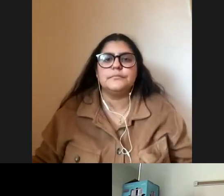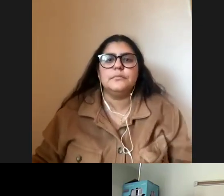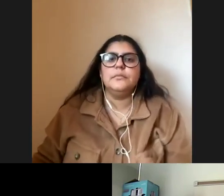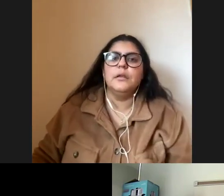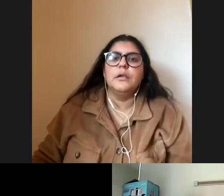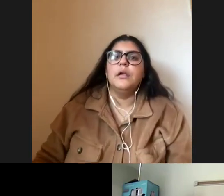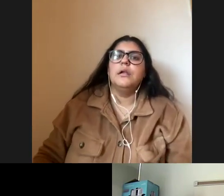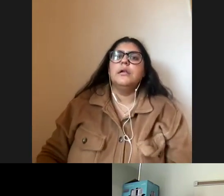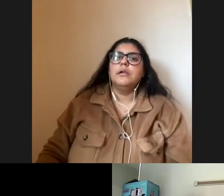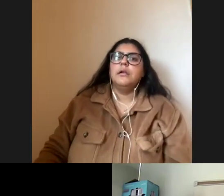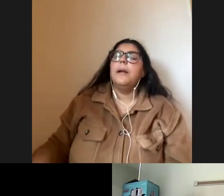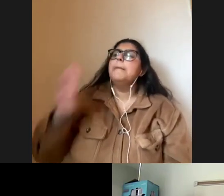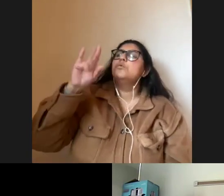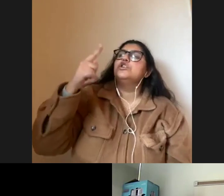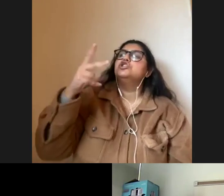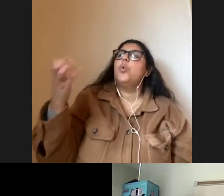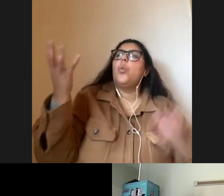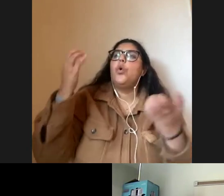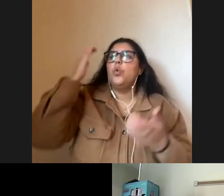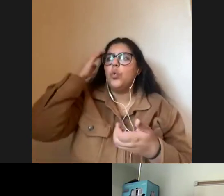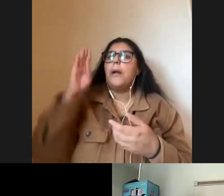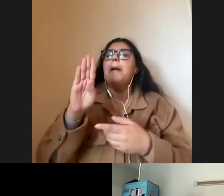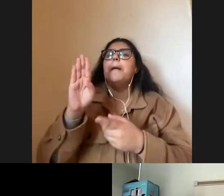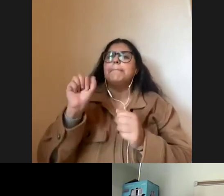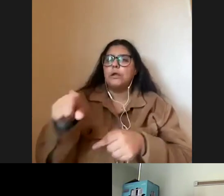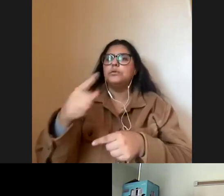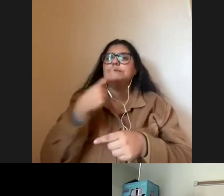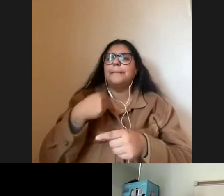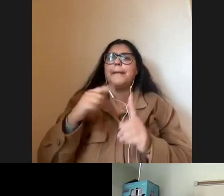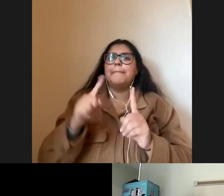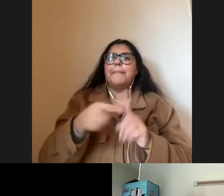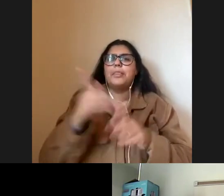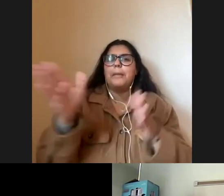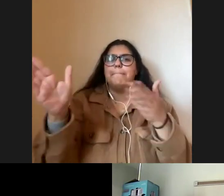Bridge wants to know, can you tell us about the box of fish you're holding?